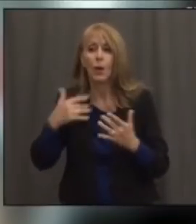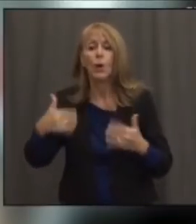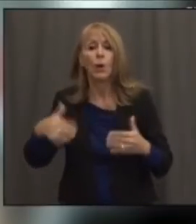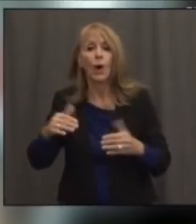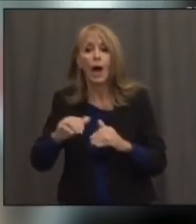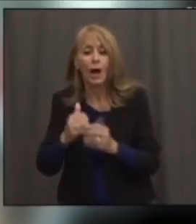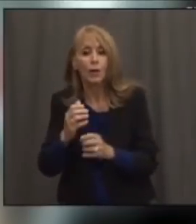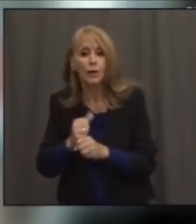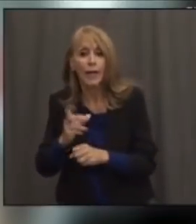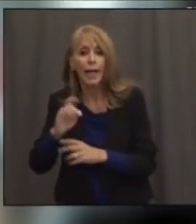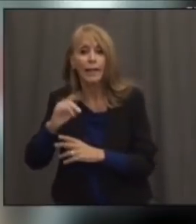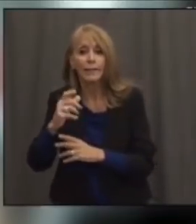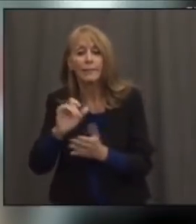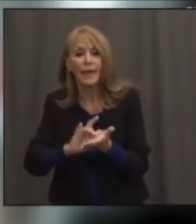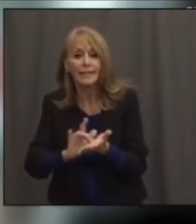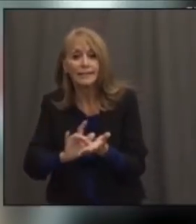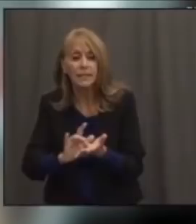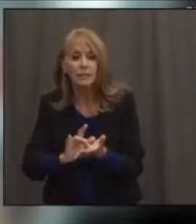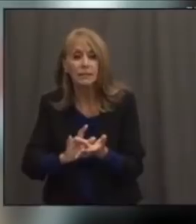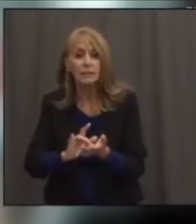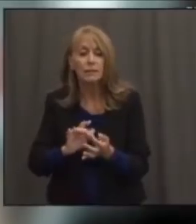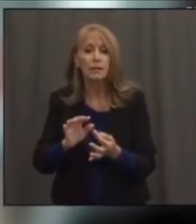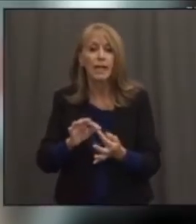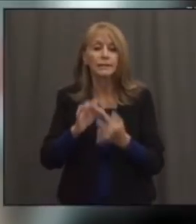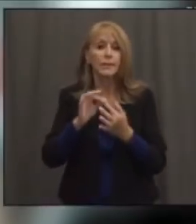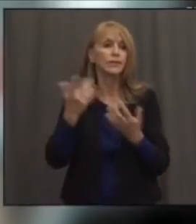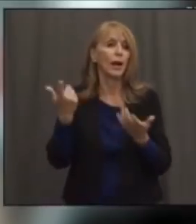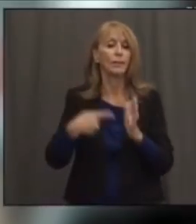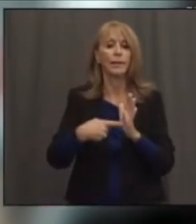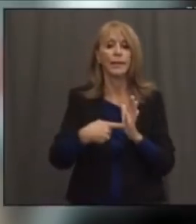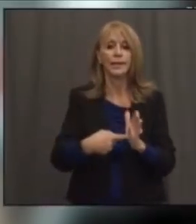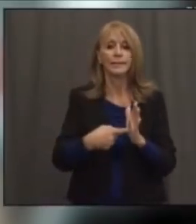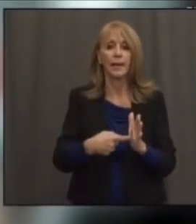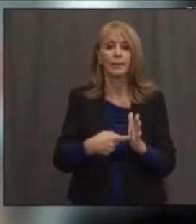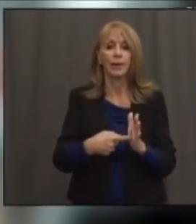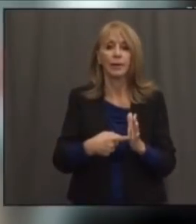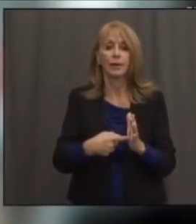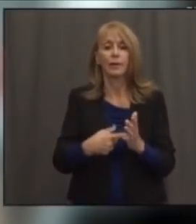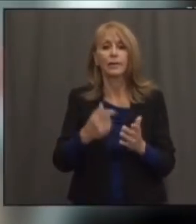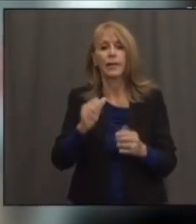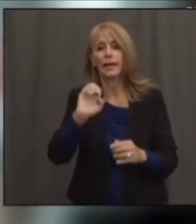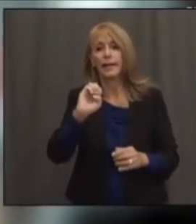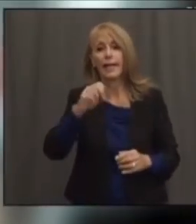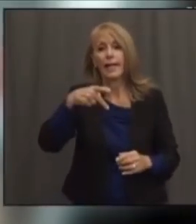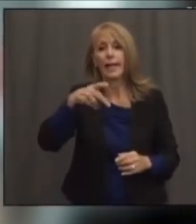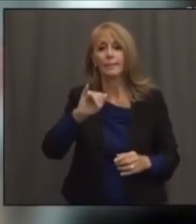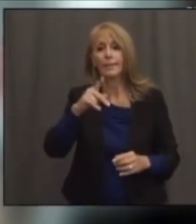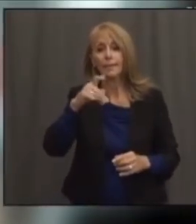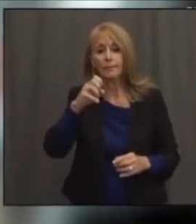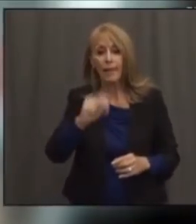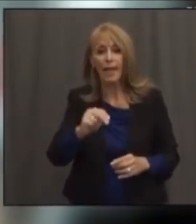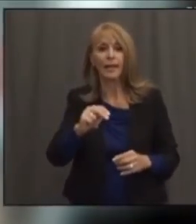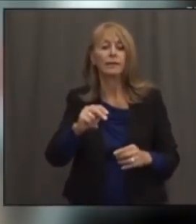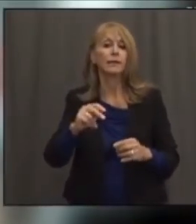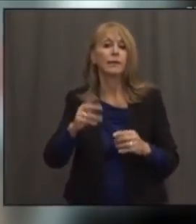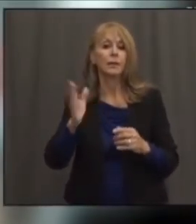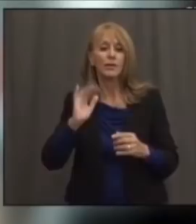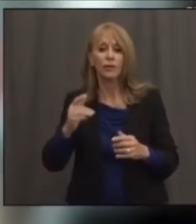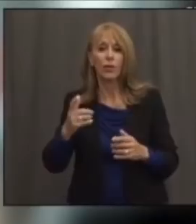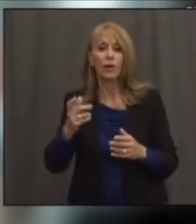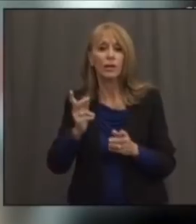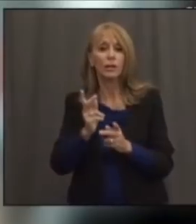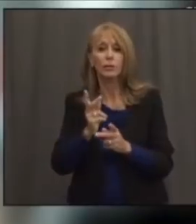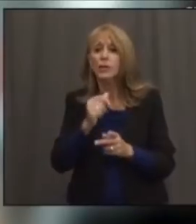challenges getting drugs into the market, particularly when you're talking about, for example, injectable parenteral drugs, injectable generic drugs, where there's been